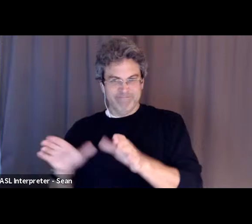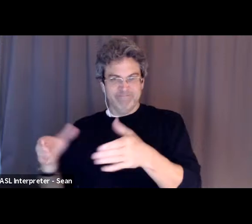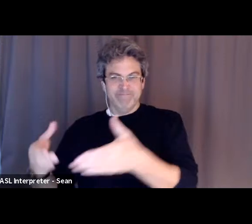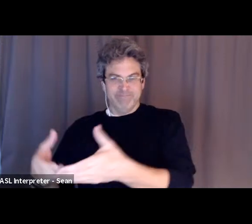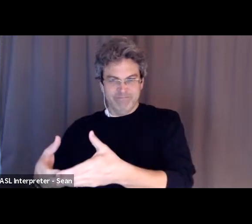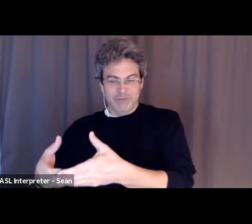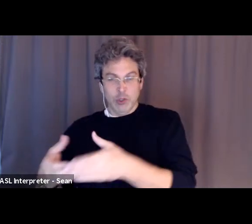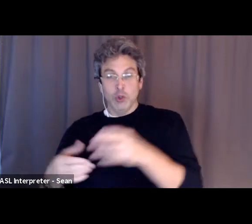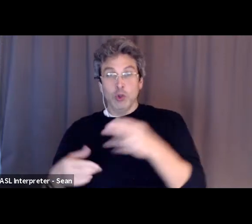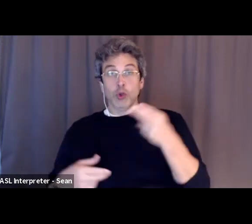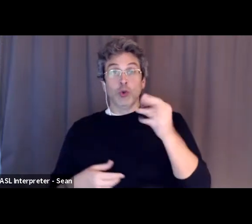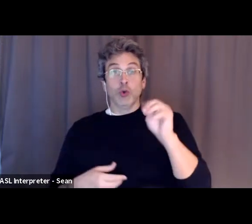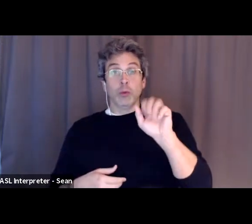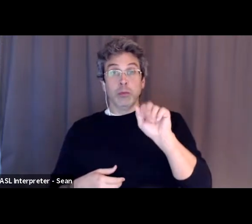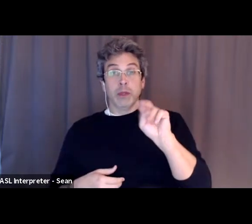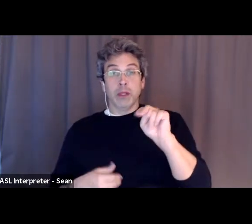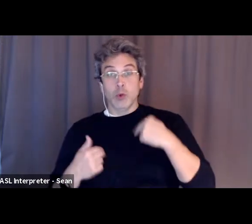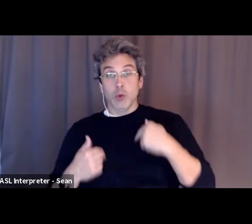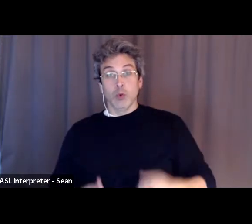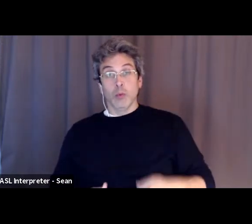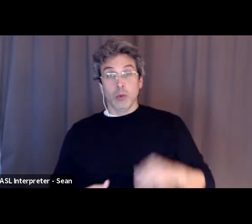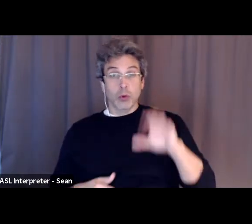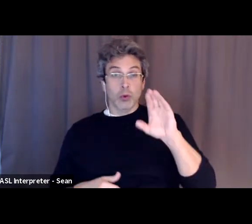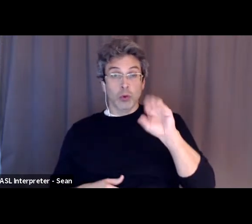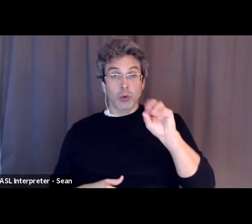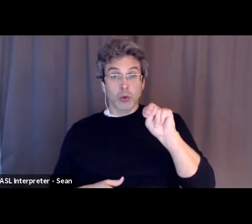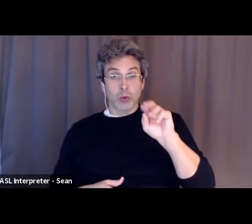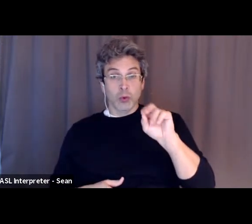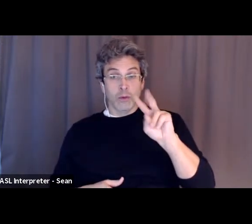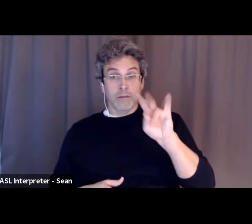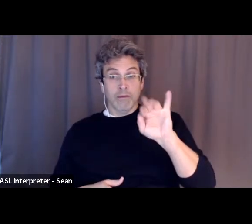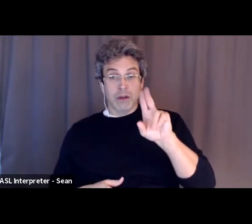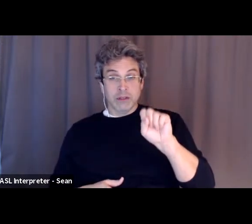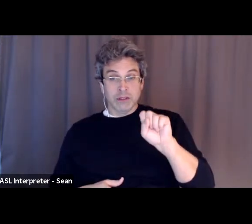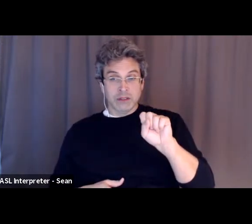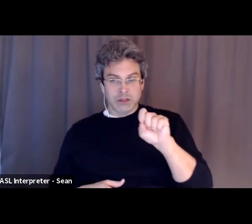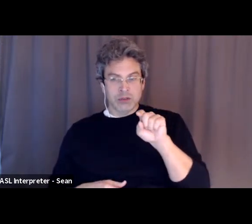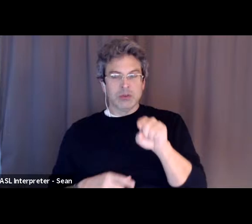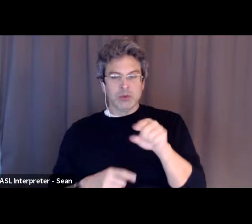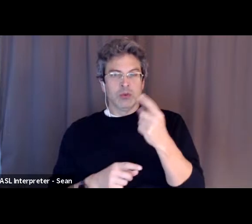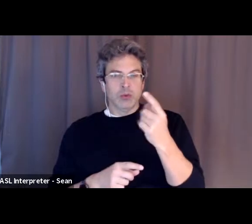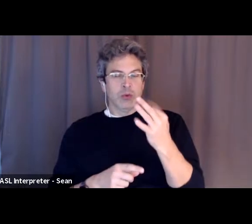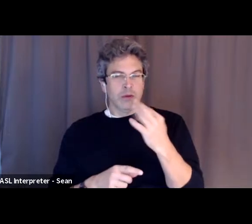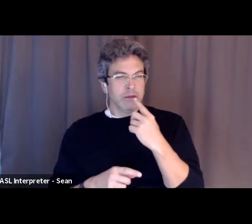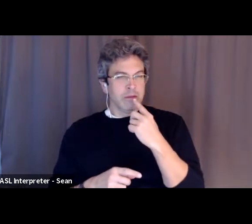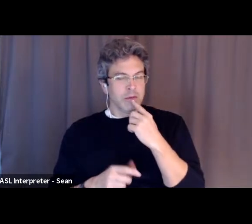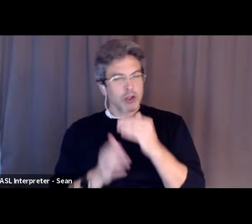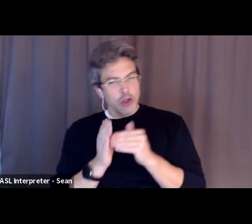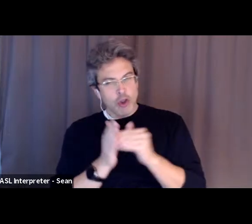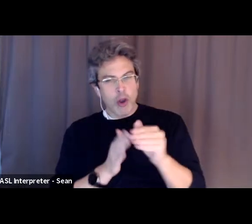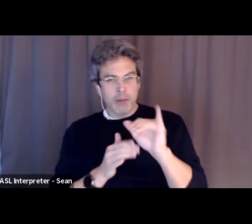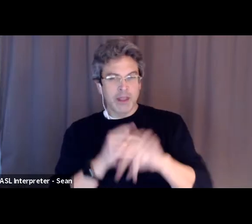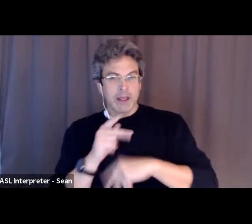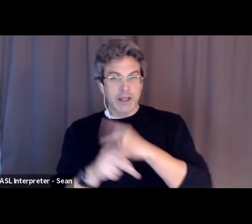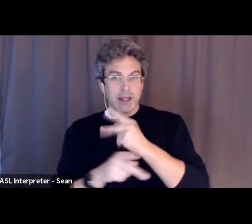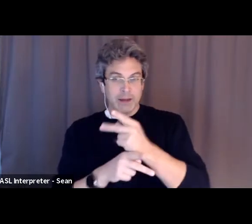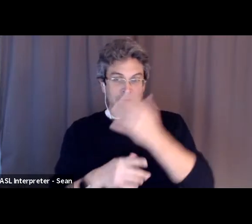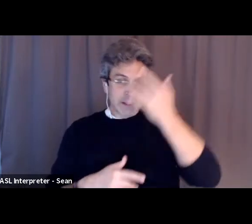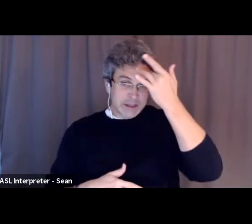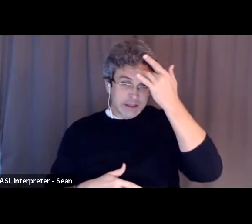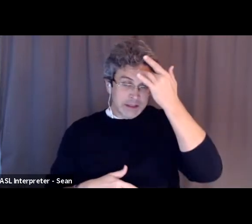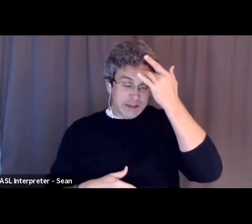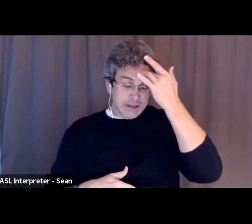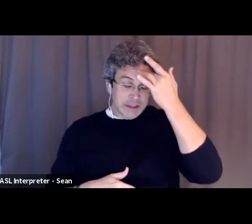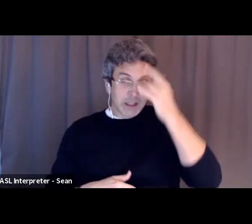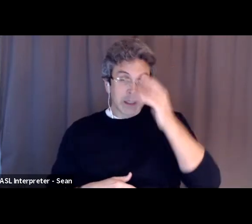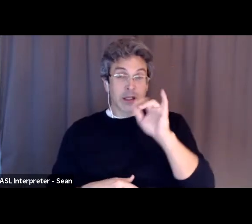coronavirus is a common and led to mild illnesses. And what we know about it, about the COVID-19,